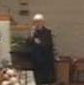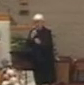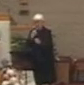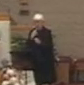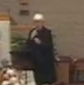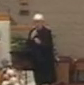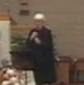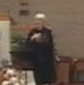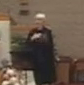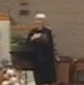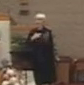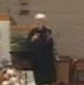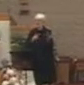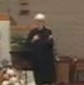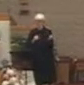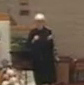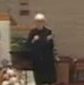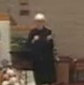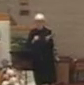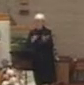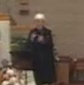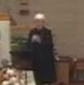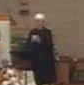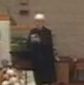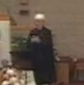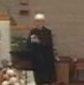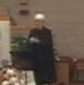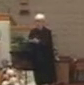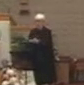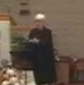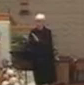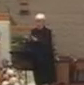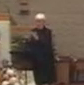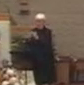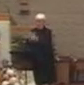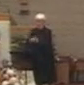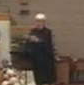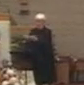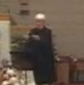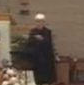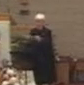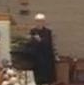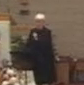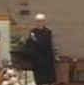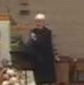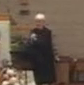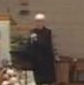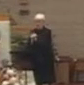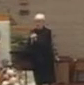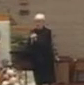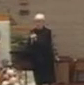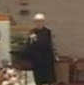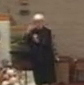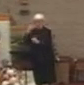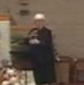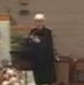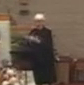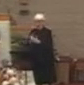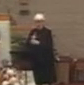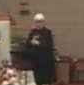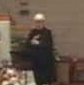What my hope is that the seminary will become that place of encounter for all of